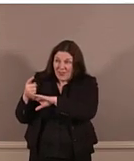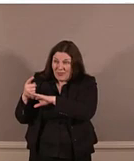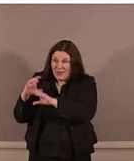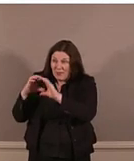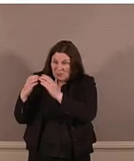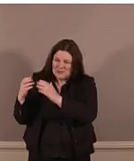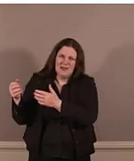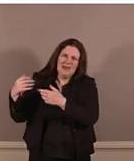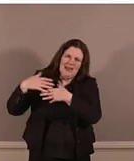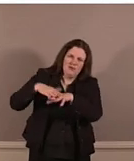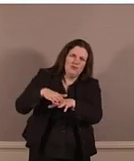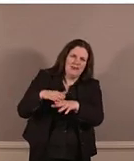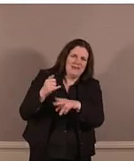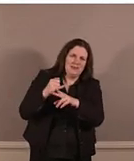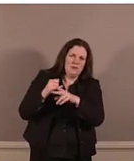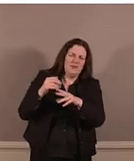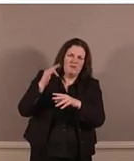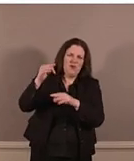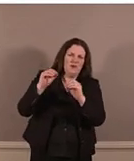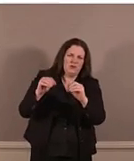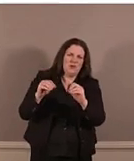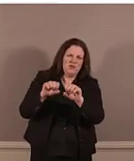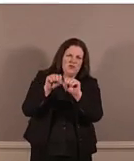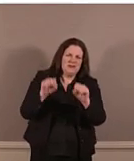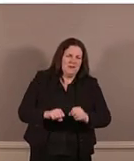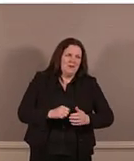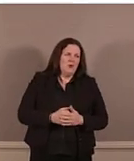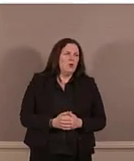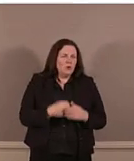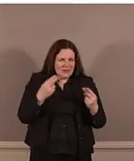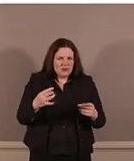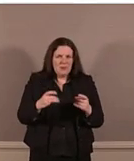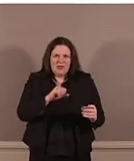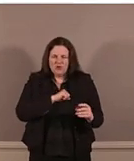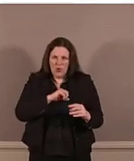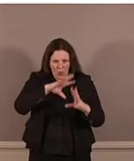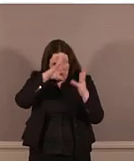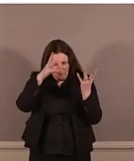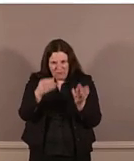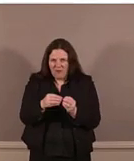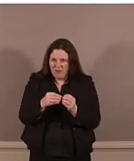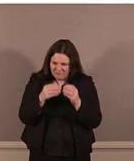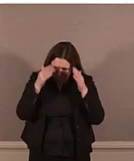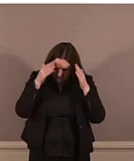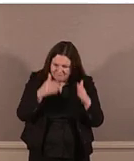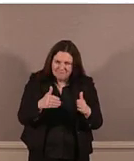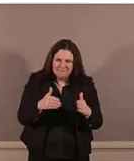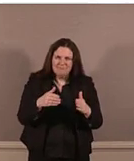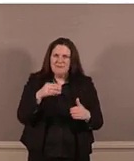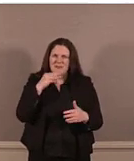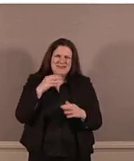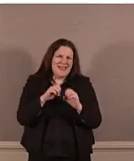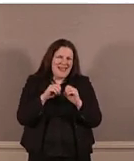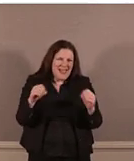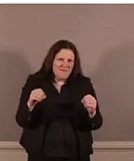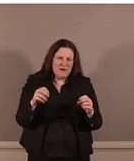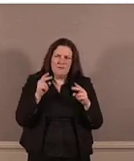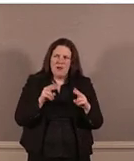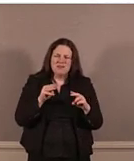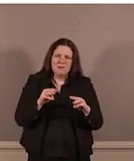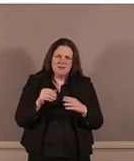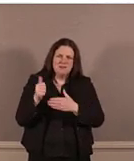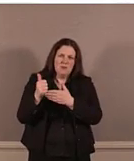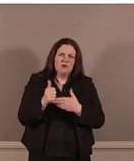those. You know, you really need to make sure that there's a holistic approach and to use every avenue possible for